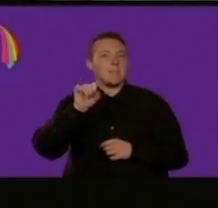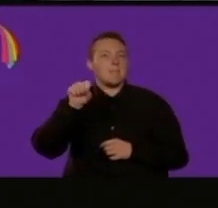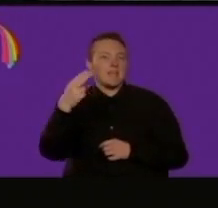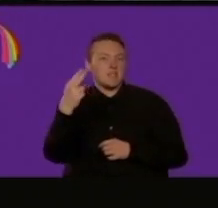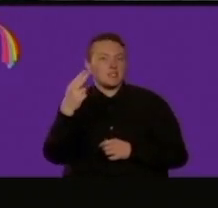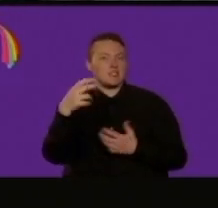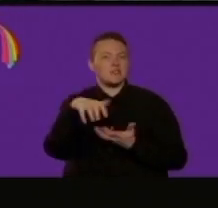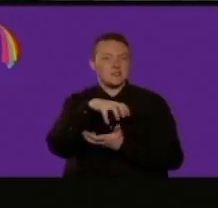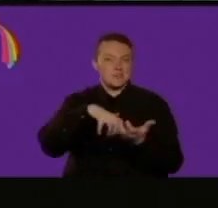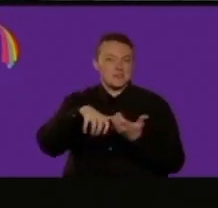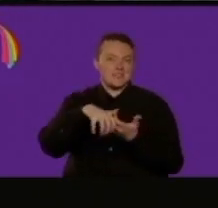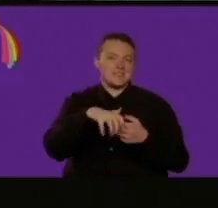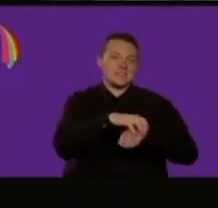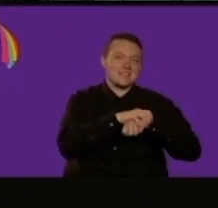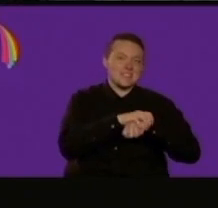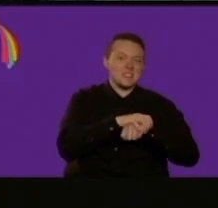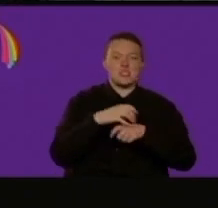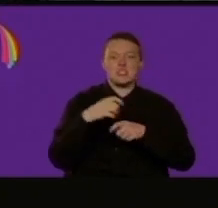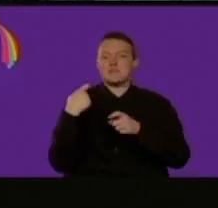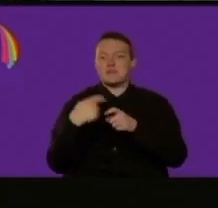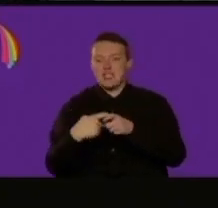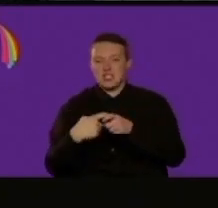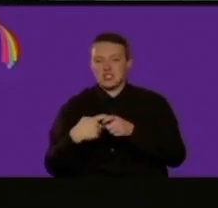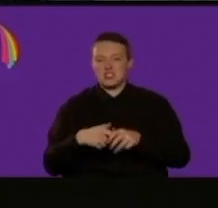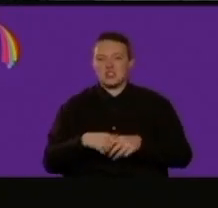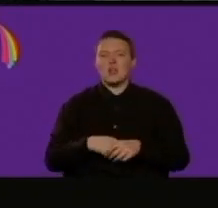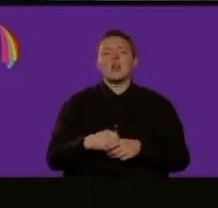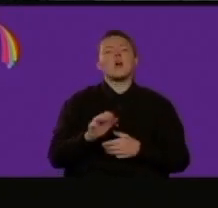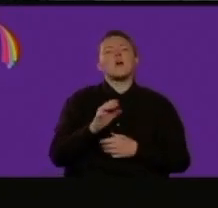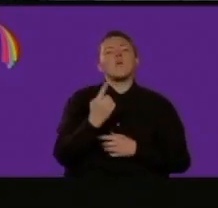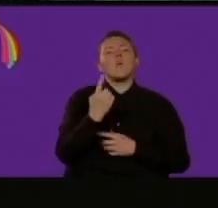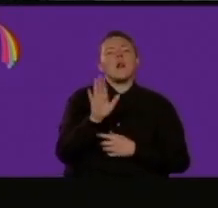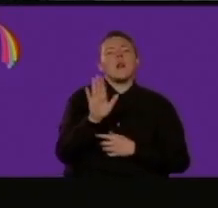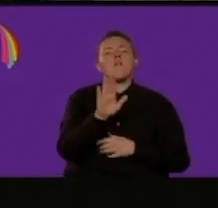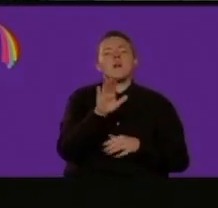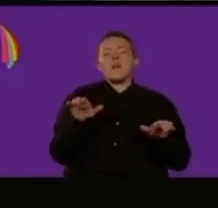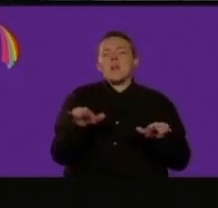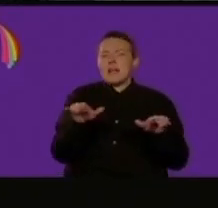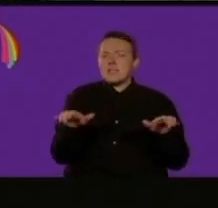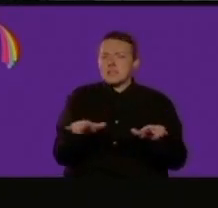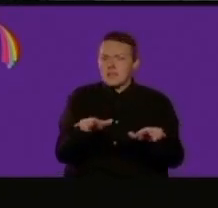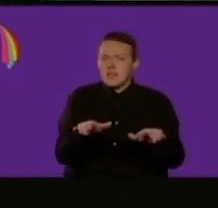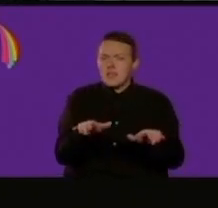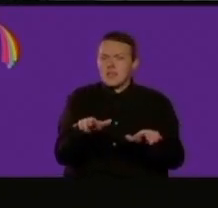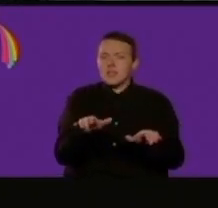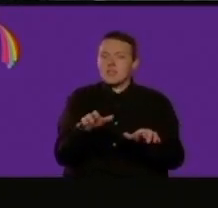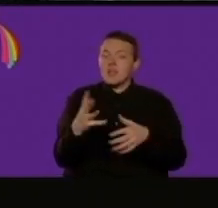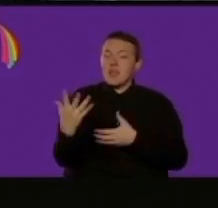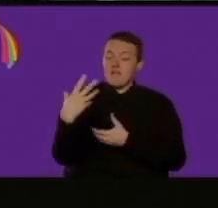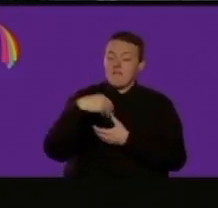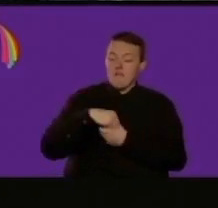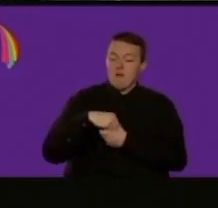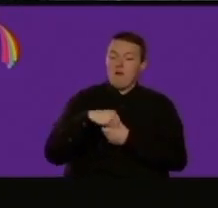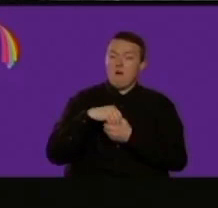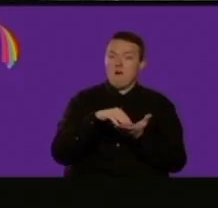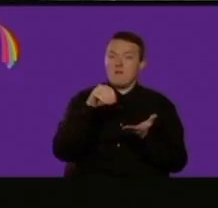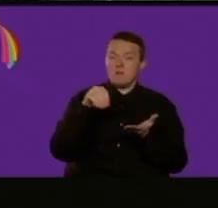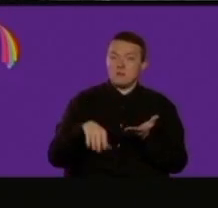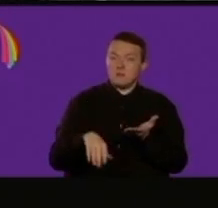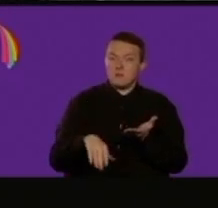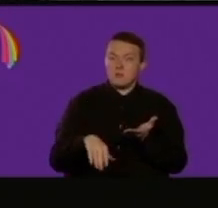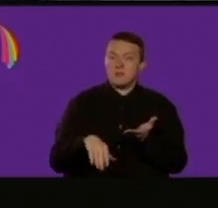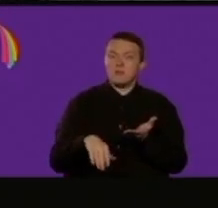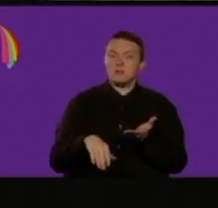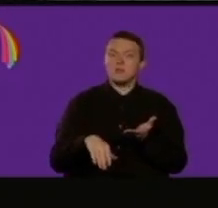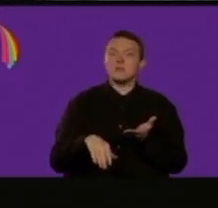And they said that I was hooked with this game because it gives you the ability to